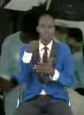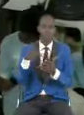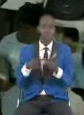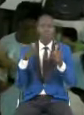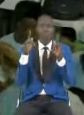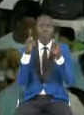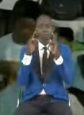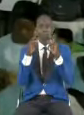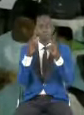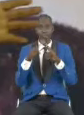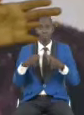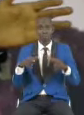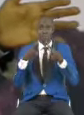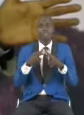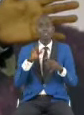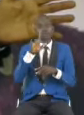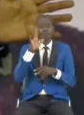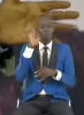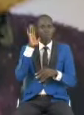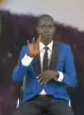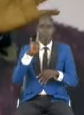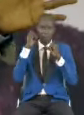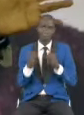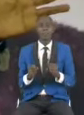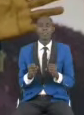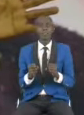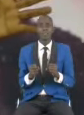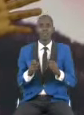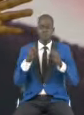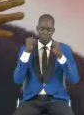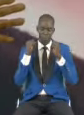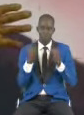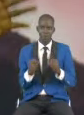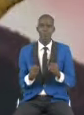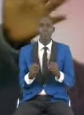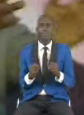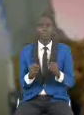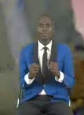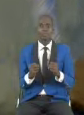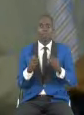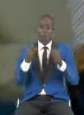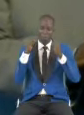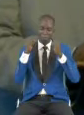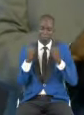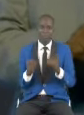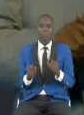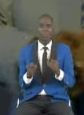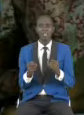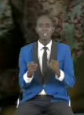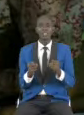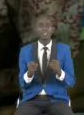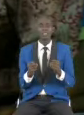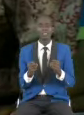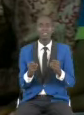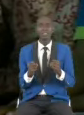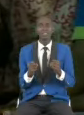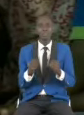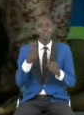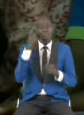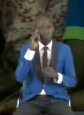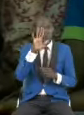you'll find power. Power. power. For your